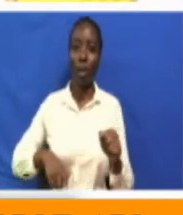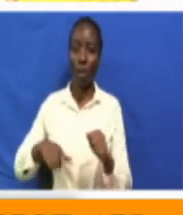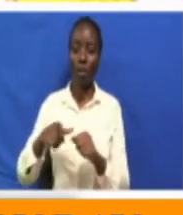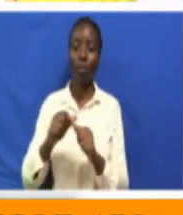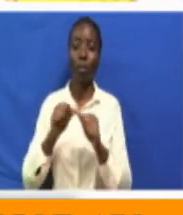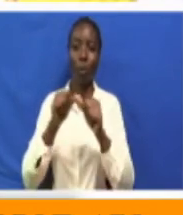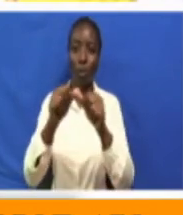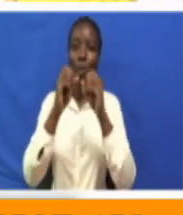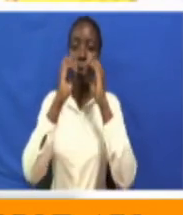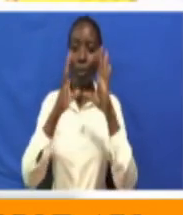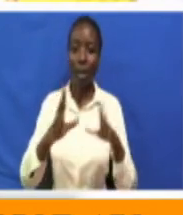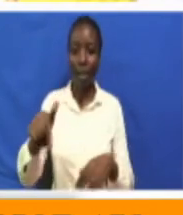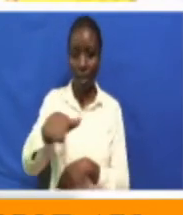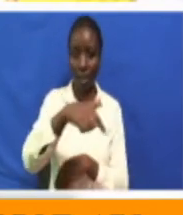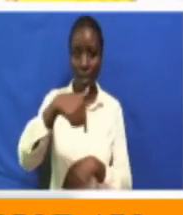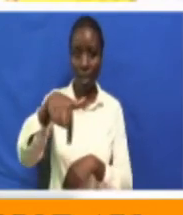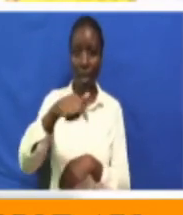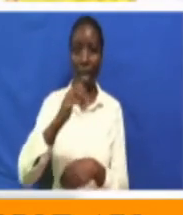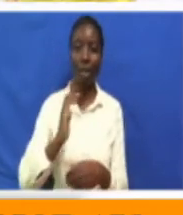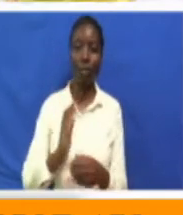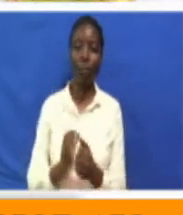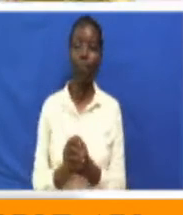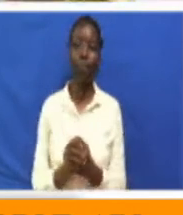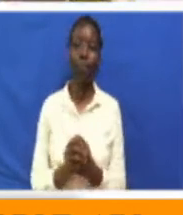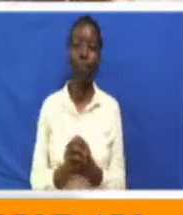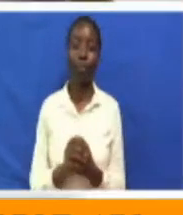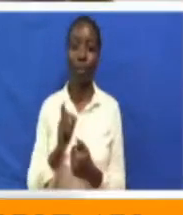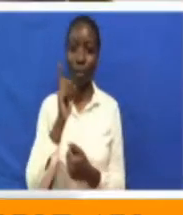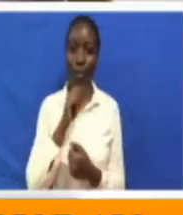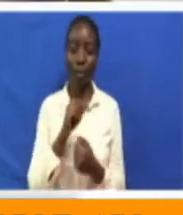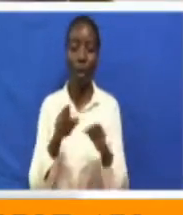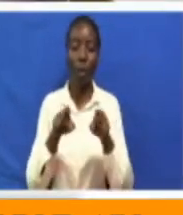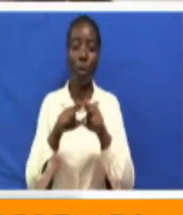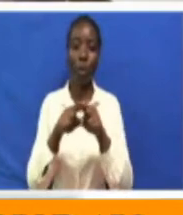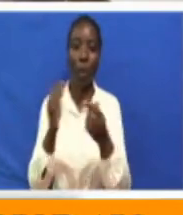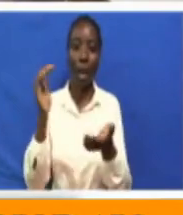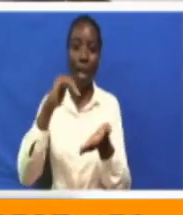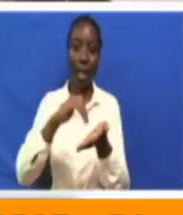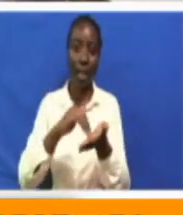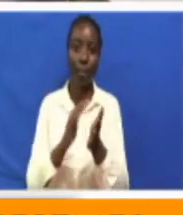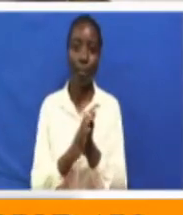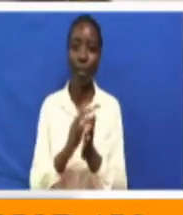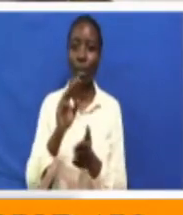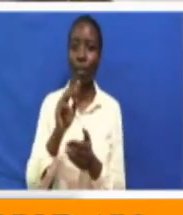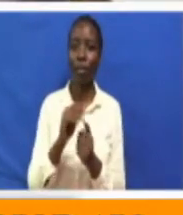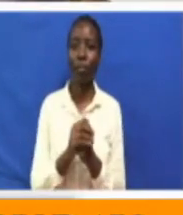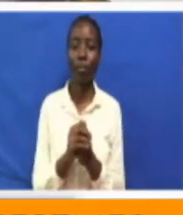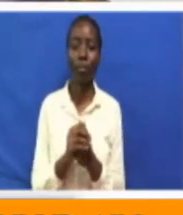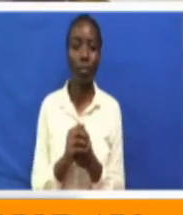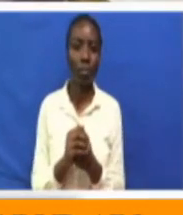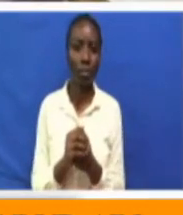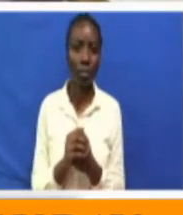blessing us in our generosity once again foreign